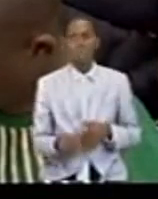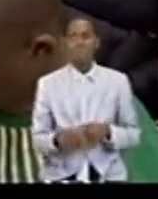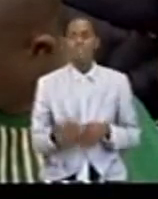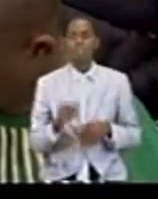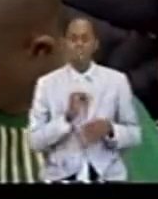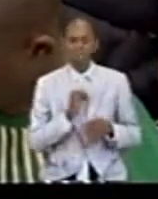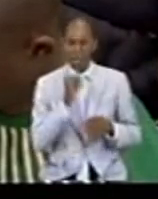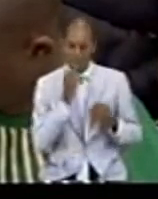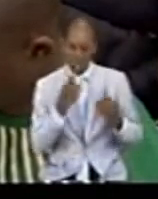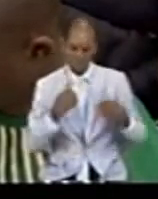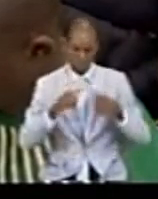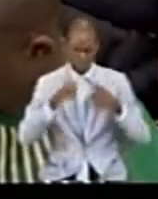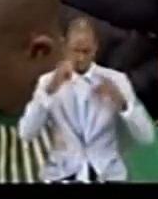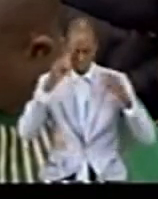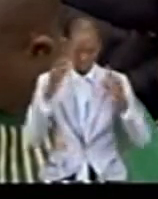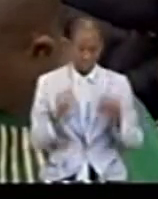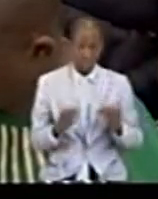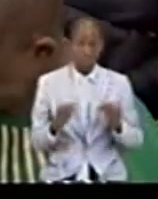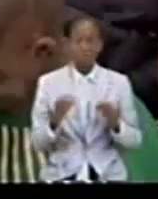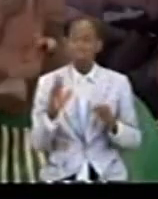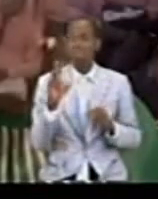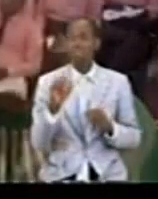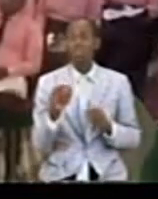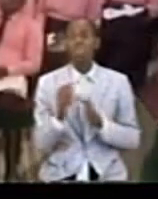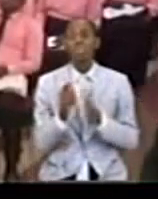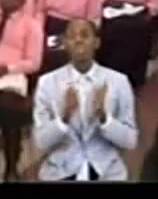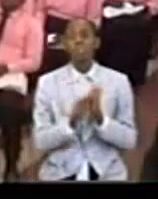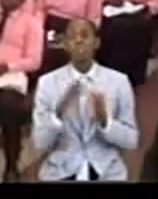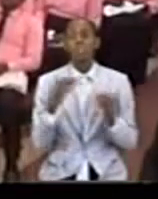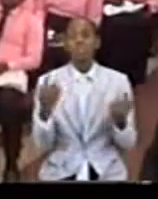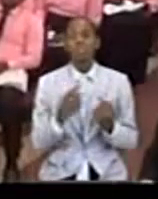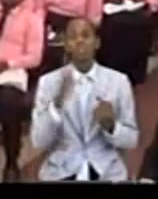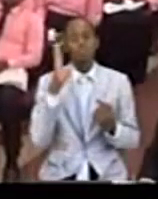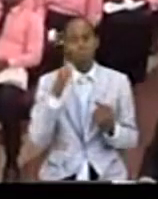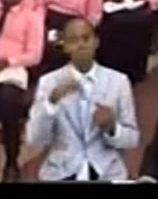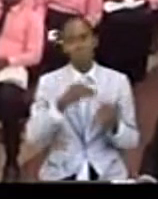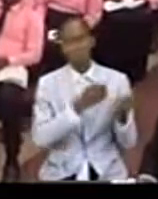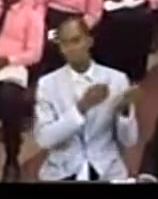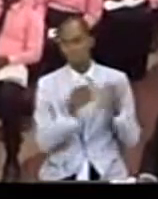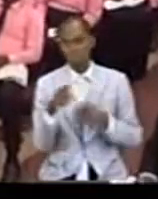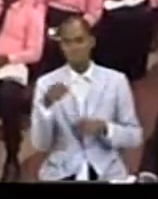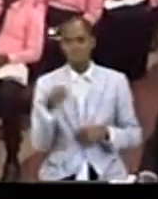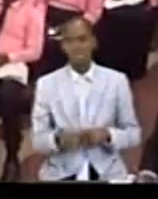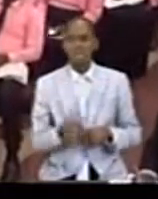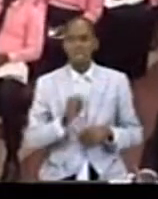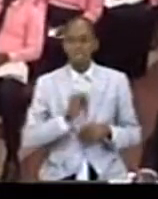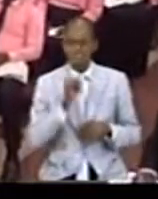and death will pull you down. And try to make a commitment.